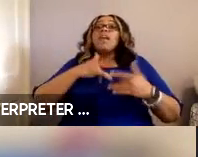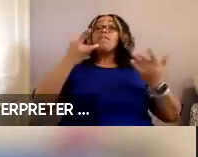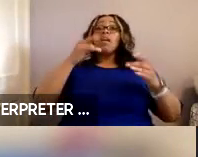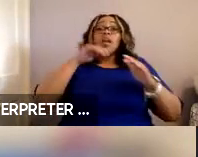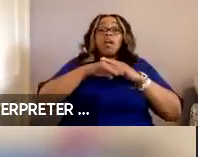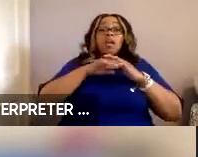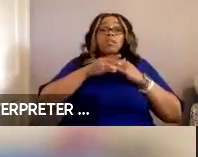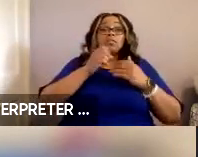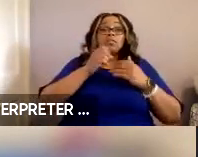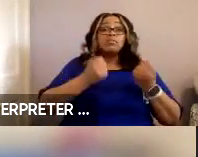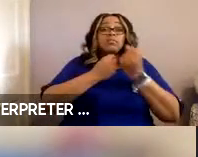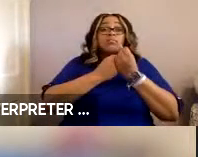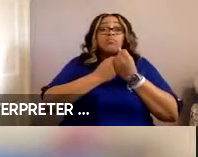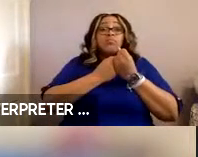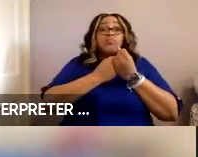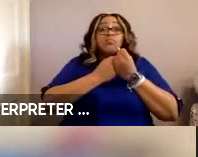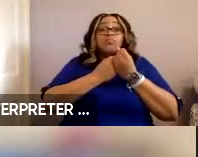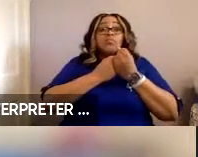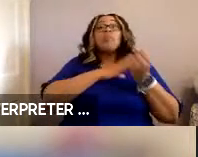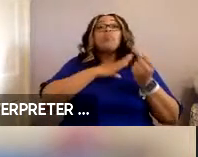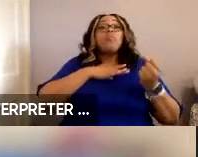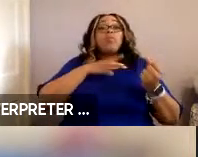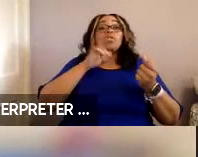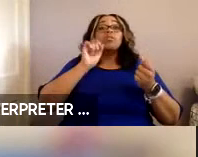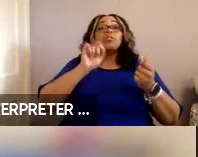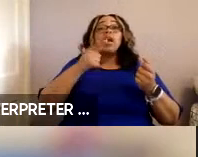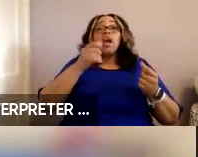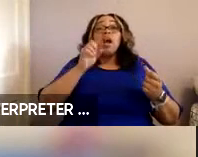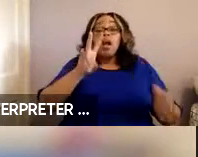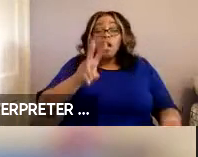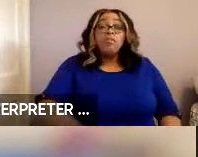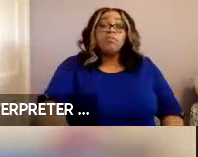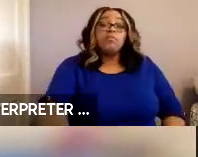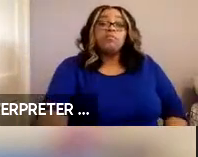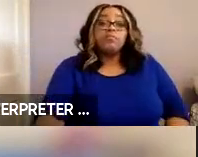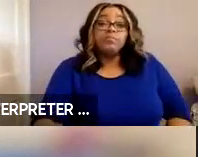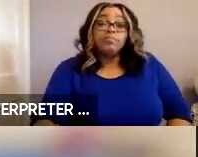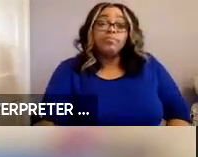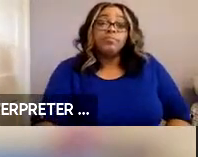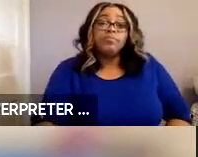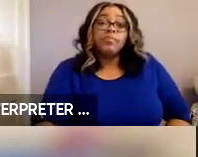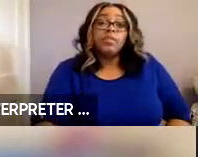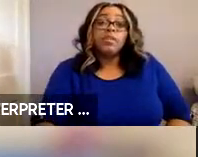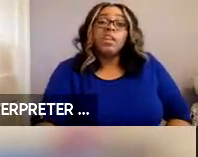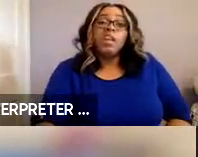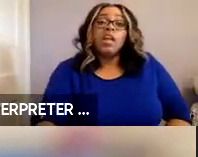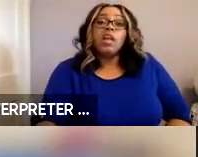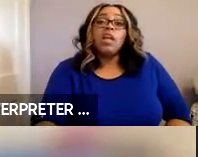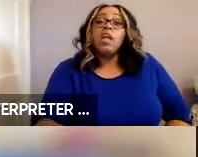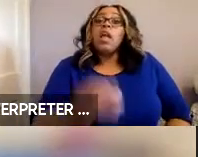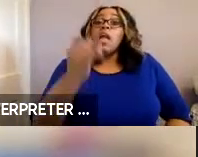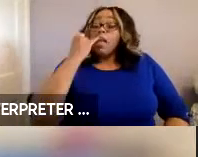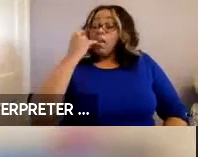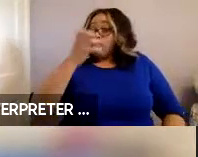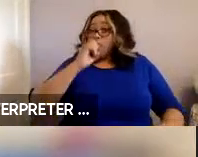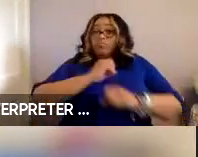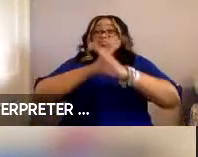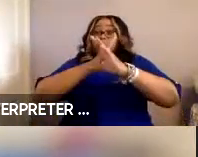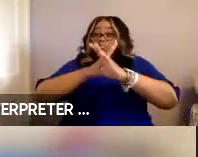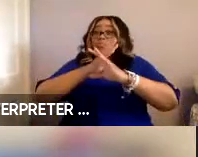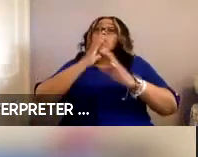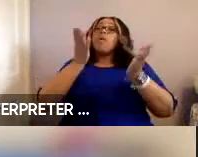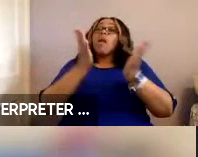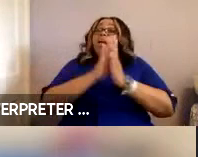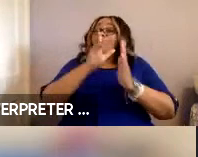events@accessboard.gov. And if we can turn on your camera and promote you to a panelist if you want to ask your question in